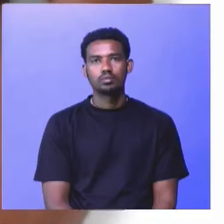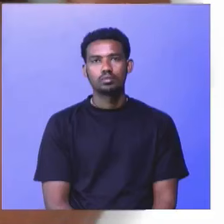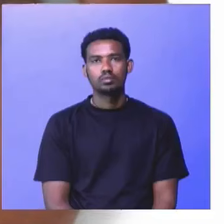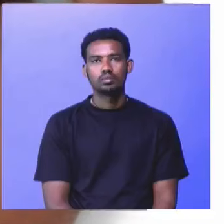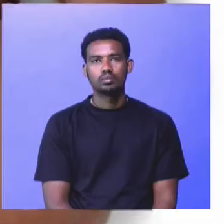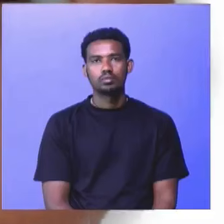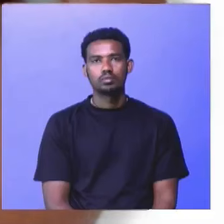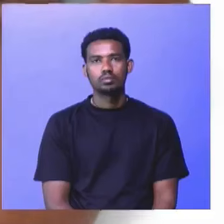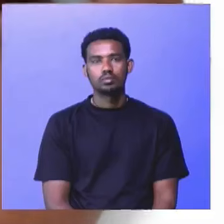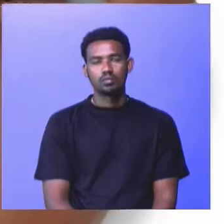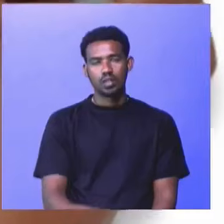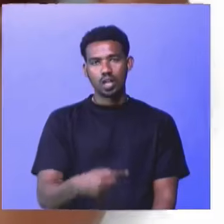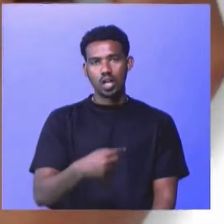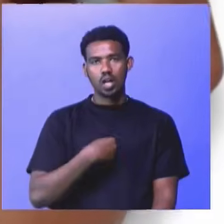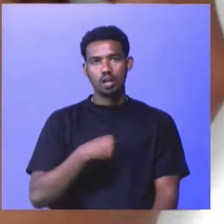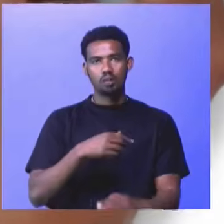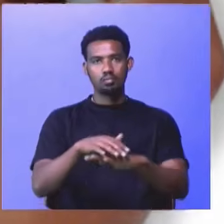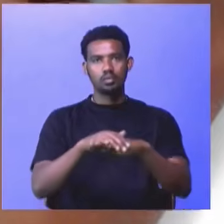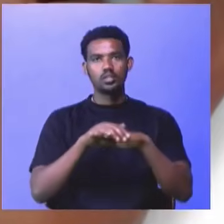teacher.